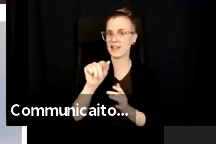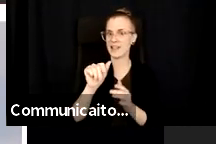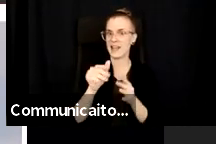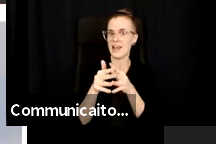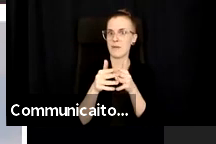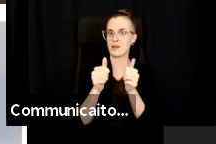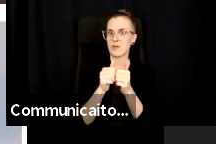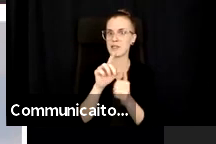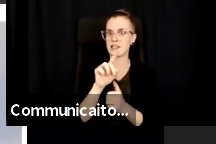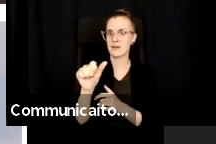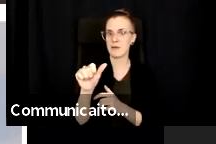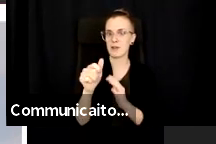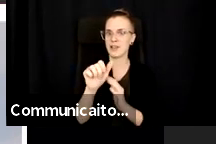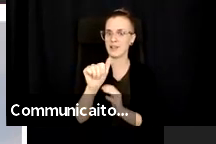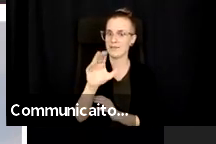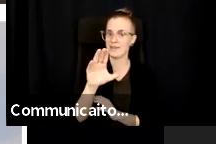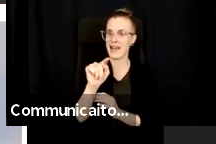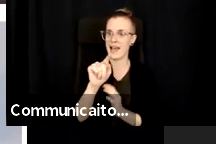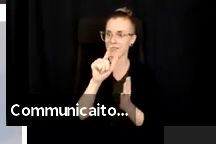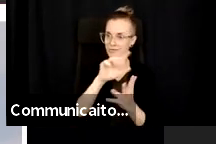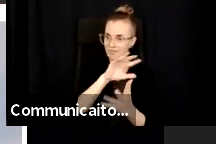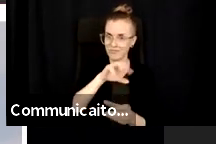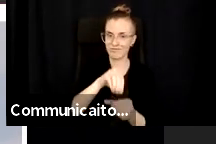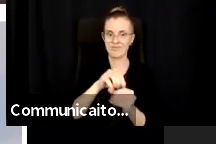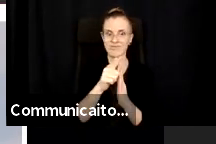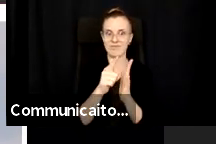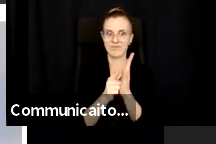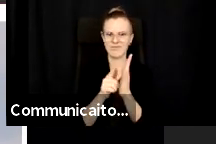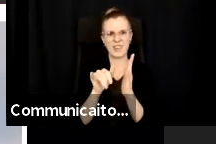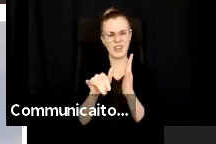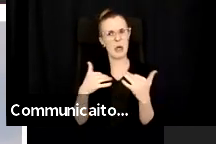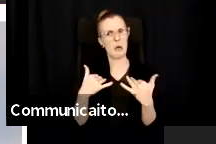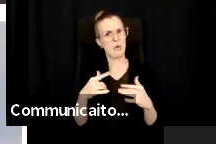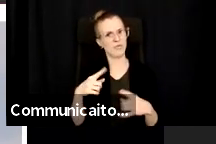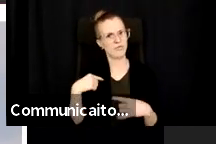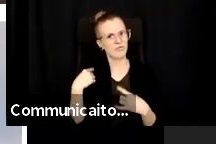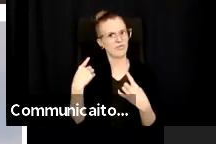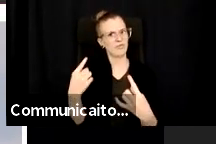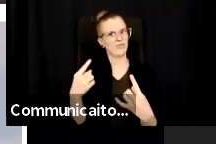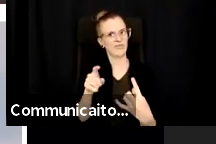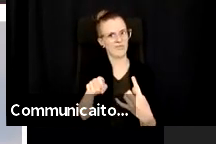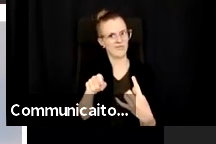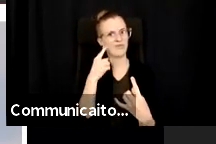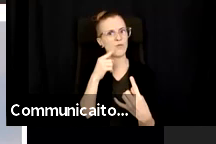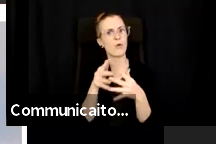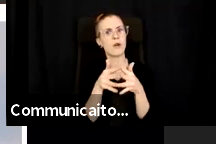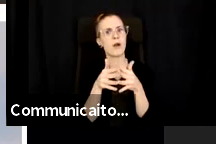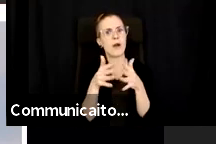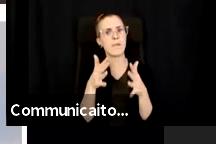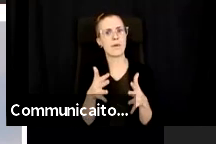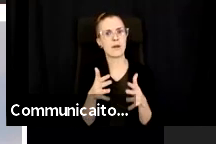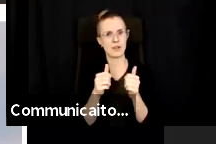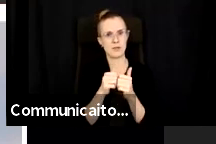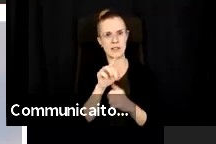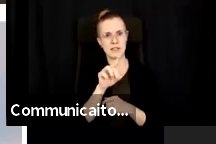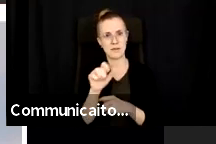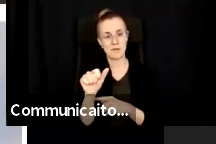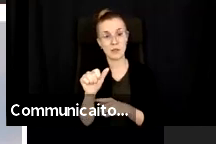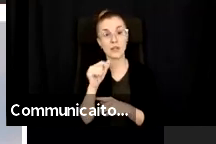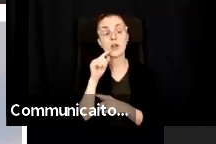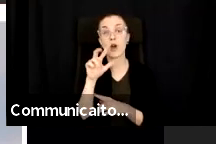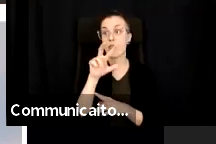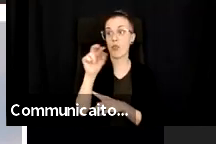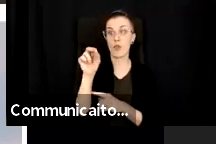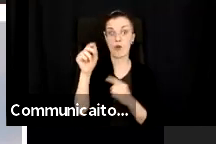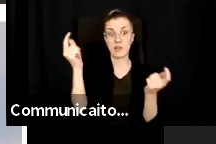a long overdue Independence Day for Americans with disabilities. On the 30th anniversary of the